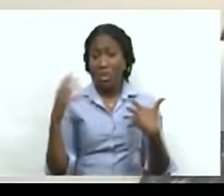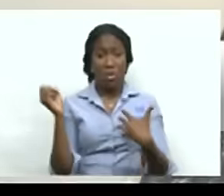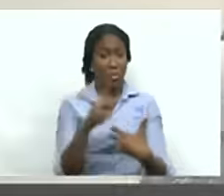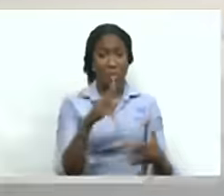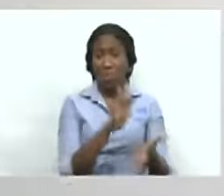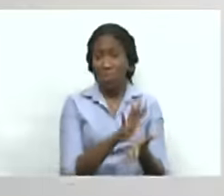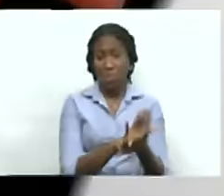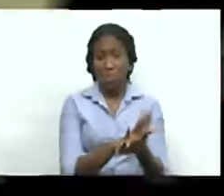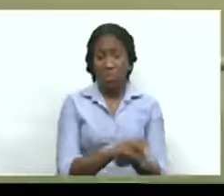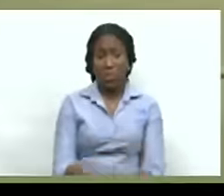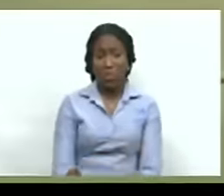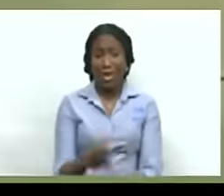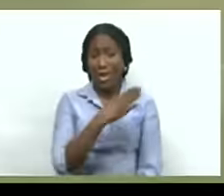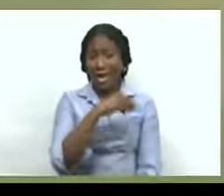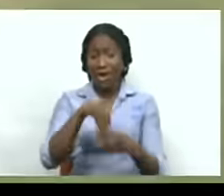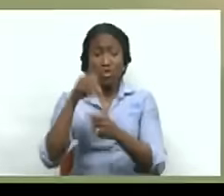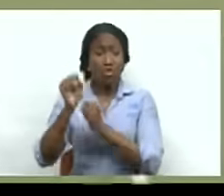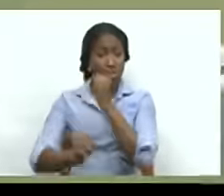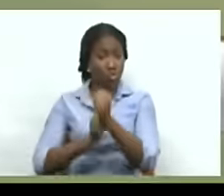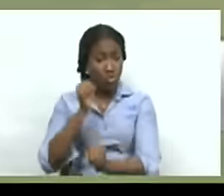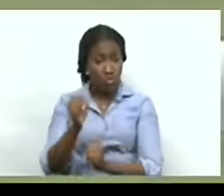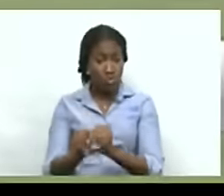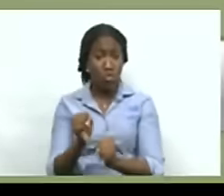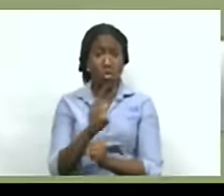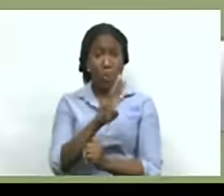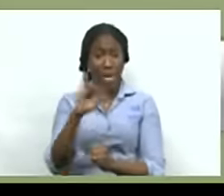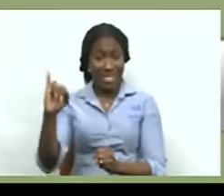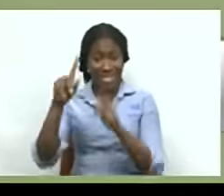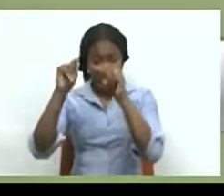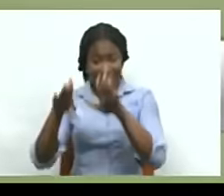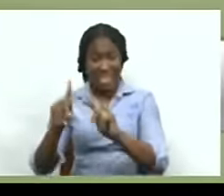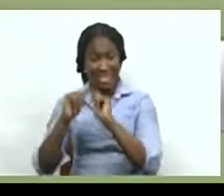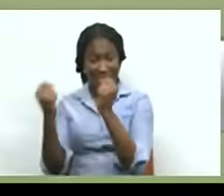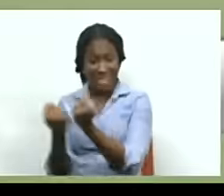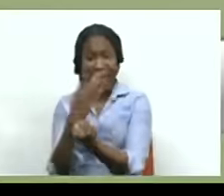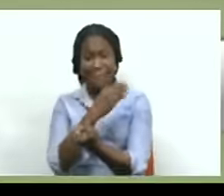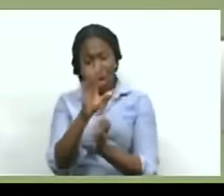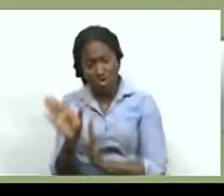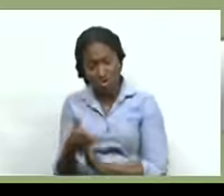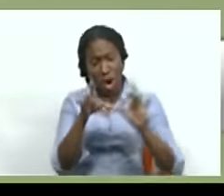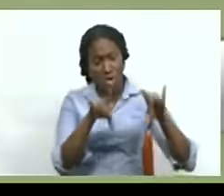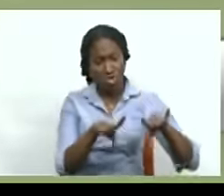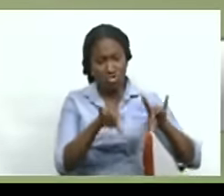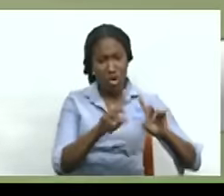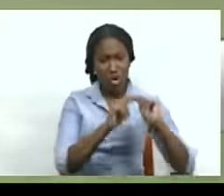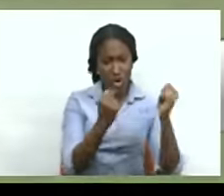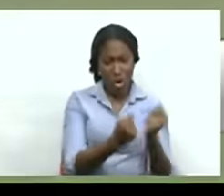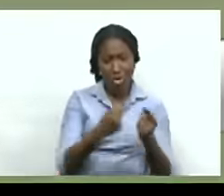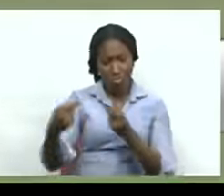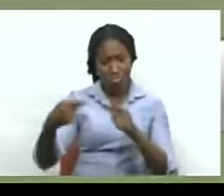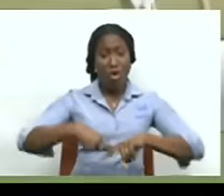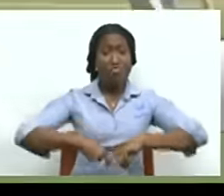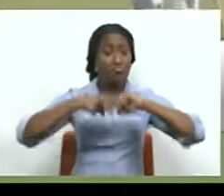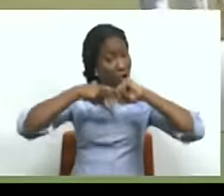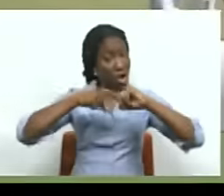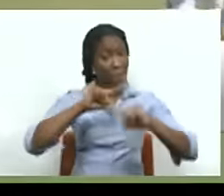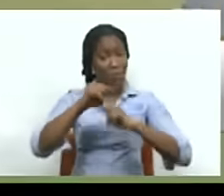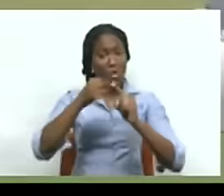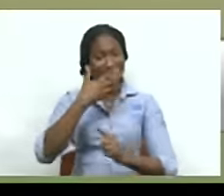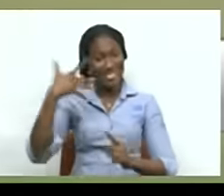in sport, West Indies Test Team and Cricket Australia's 11 play to a draw in their warm-up match in Adelaide.